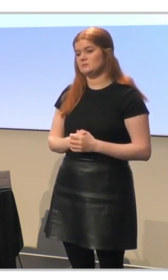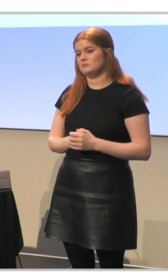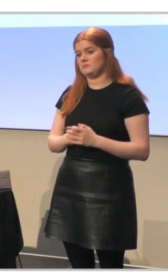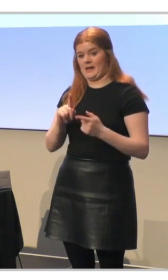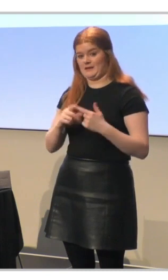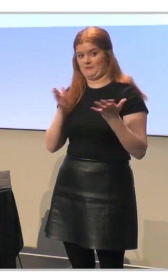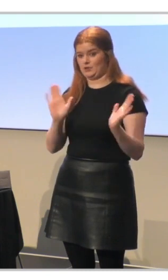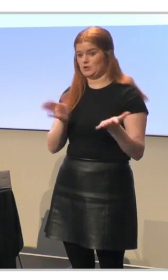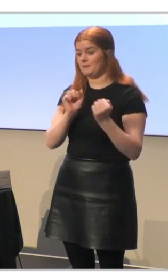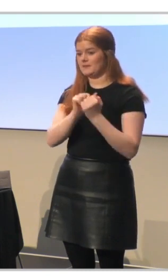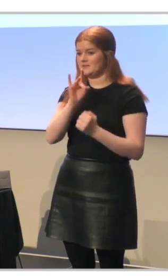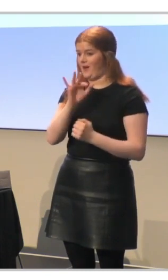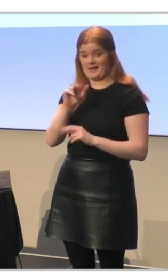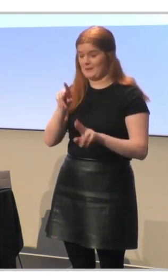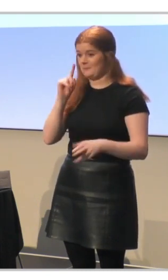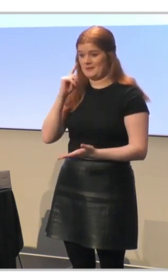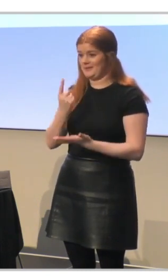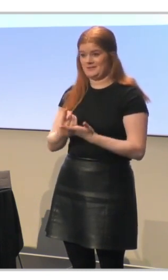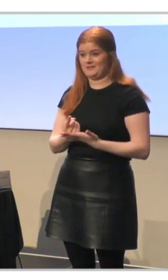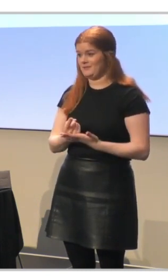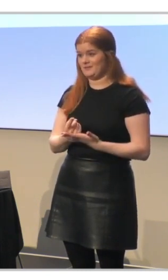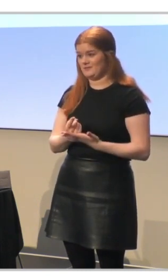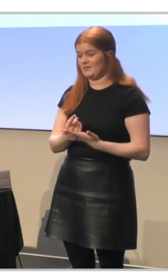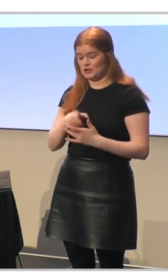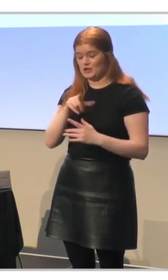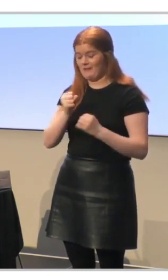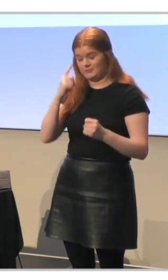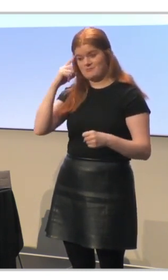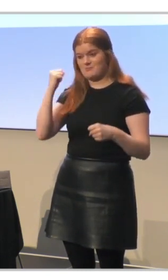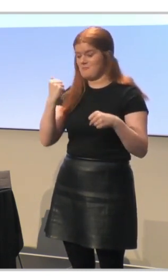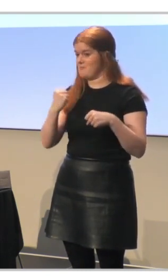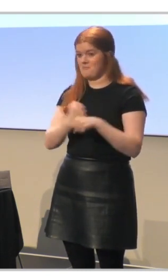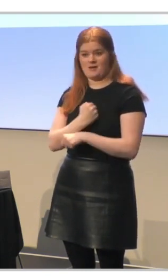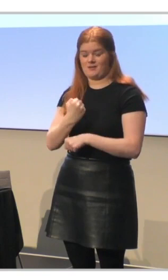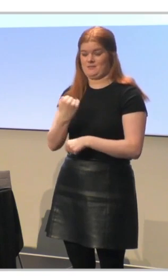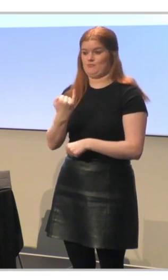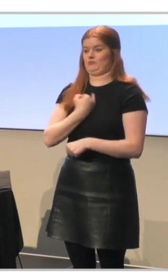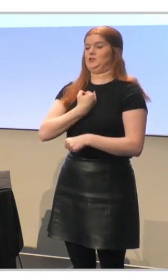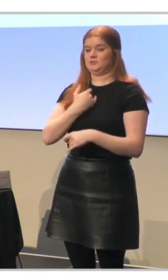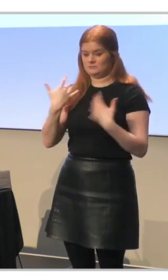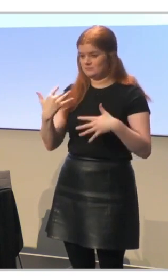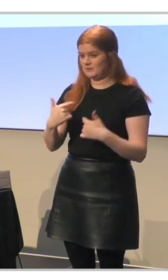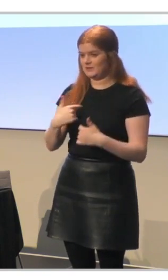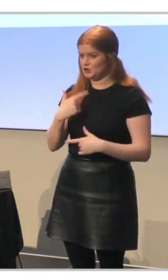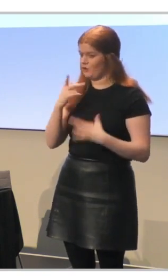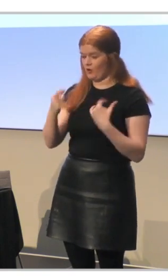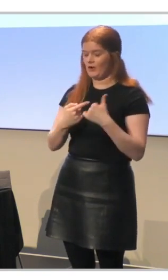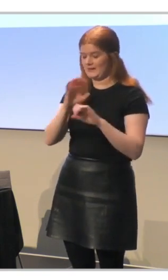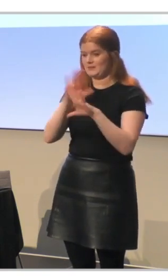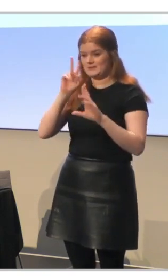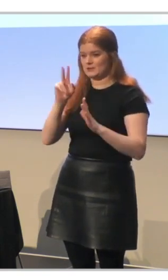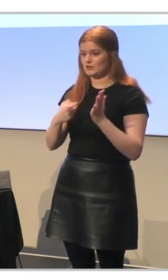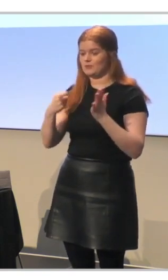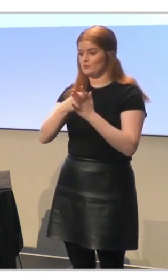Sky, one could not leave with the profound, lasting impression that she already has made that crucial contribution to society.